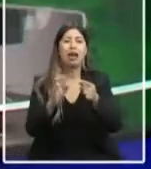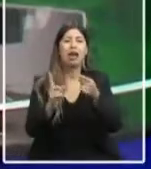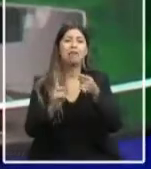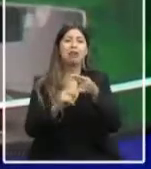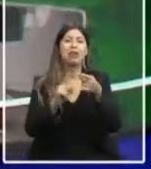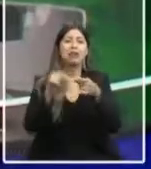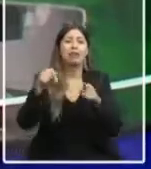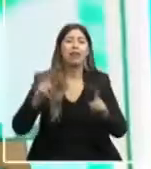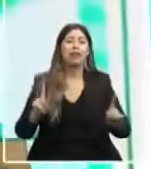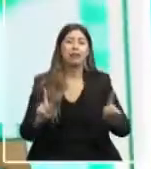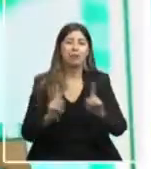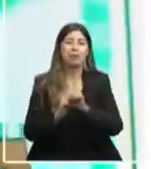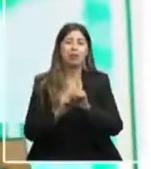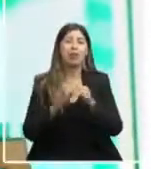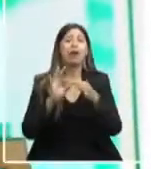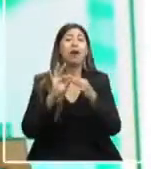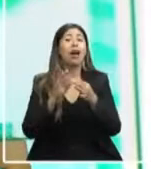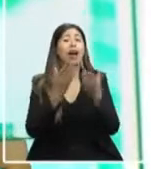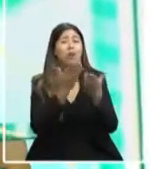indeed.